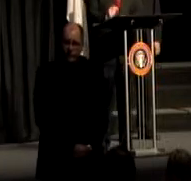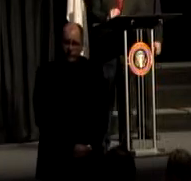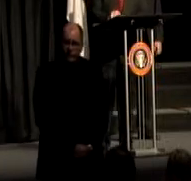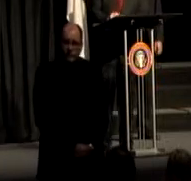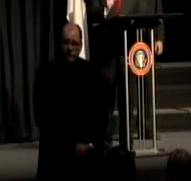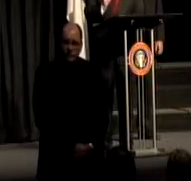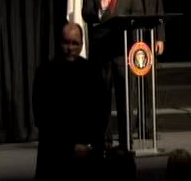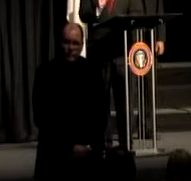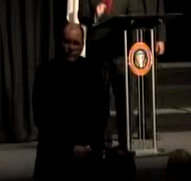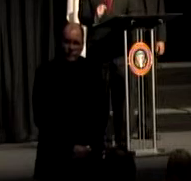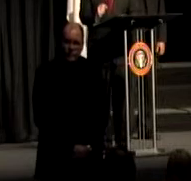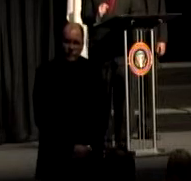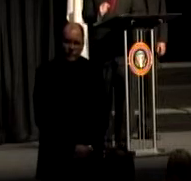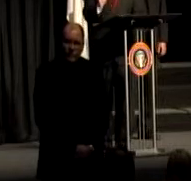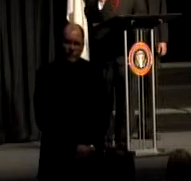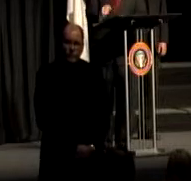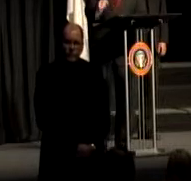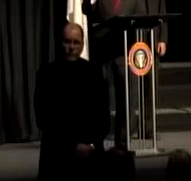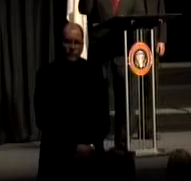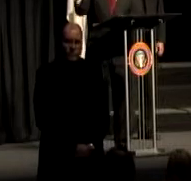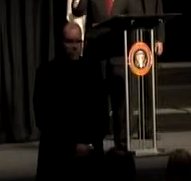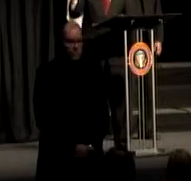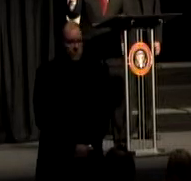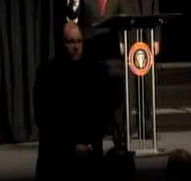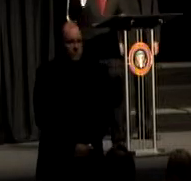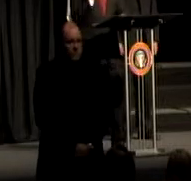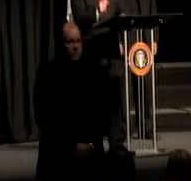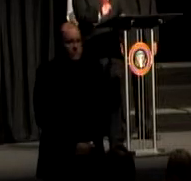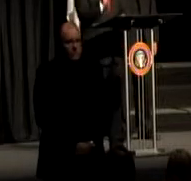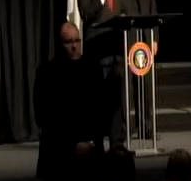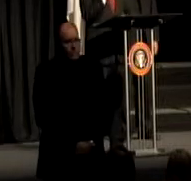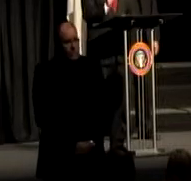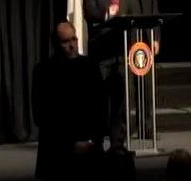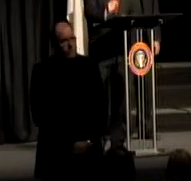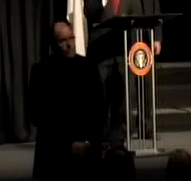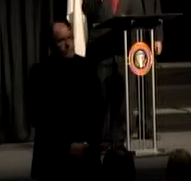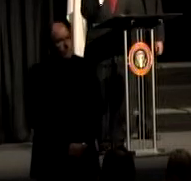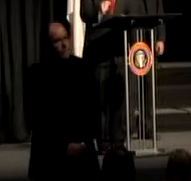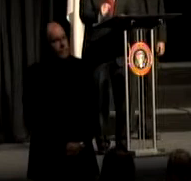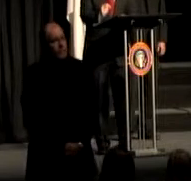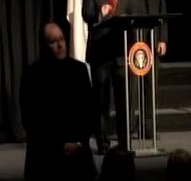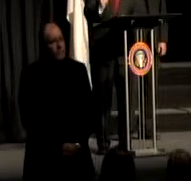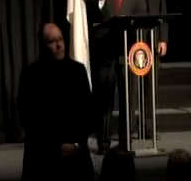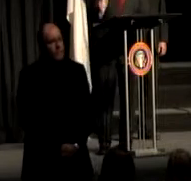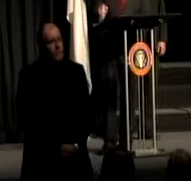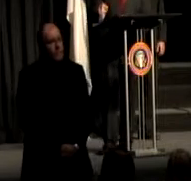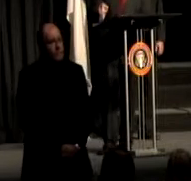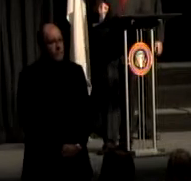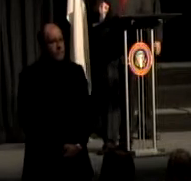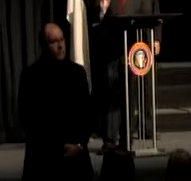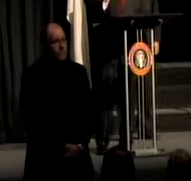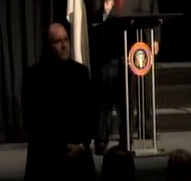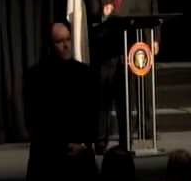with us we have to be a church that identifies with Christ because Jesus spent his time with the